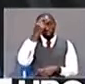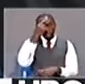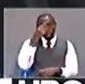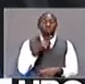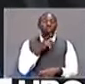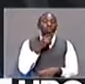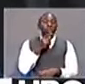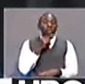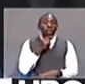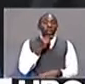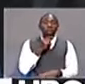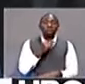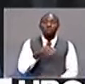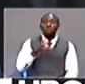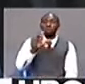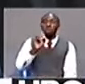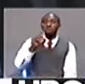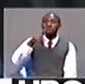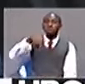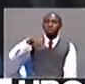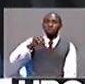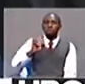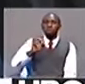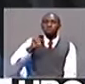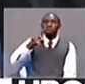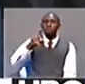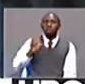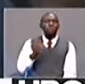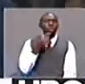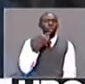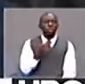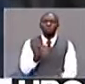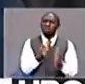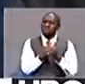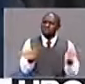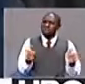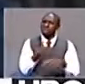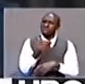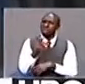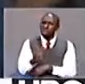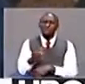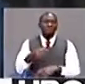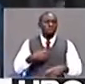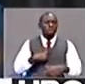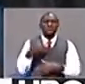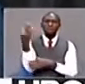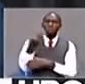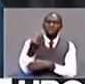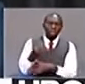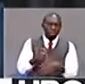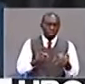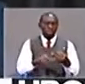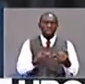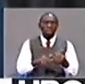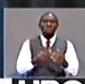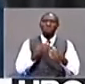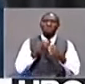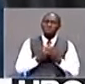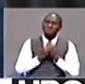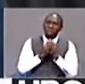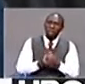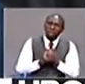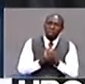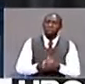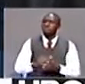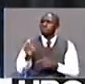Opondo, on a public television said, I'm not a Christian, I don't worship, but I went to Lwaga